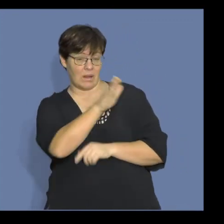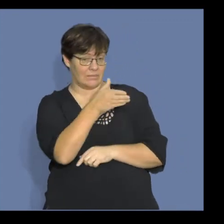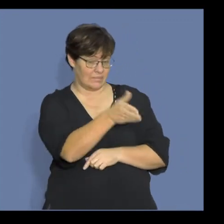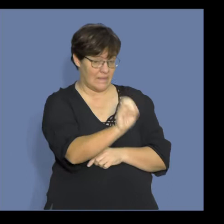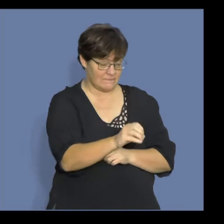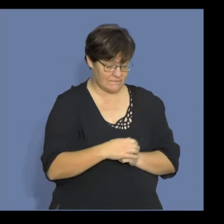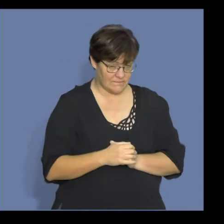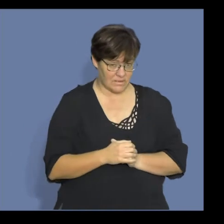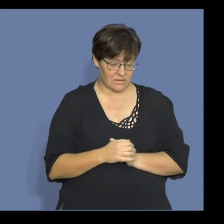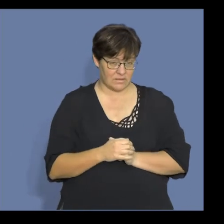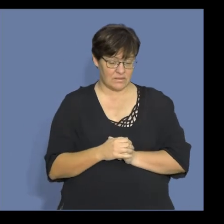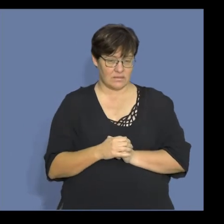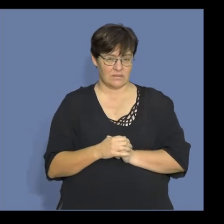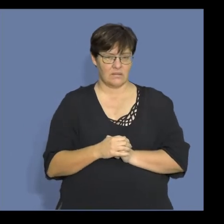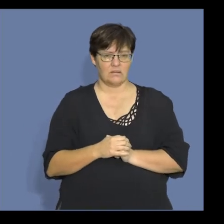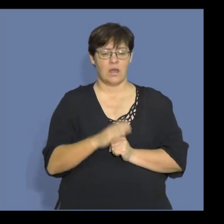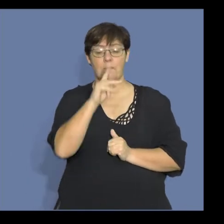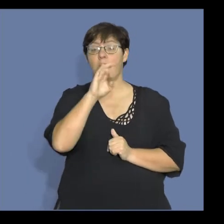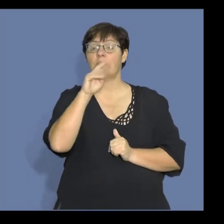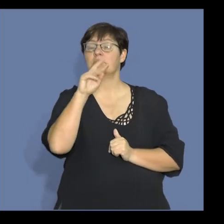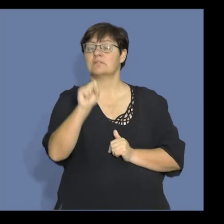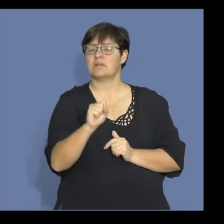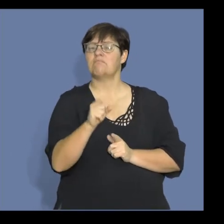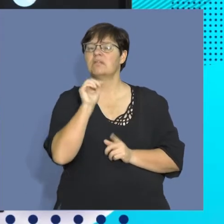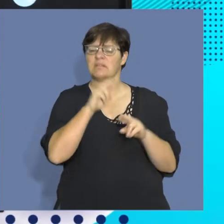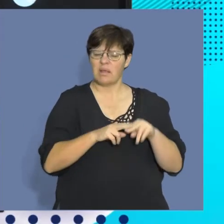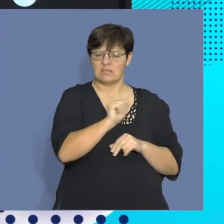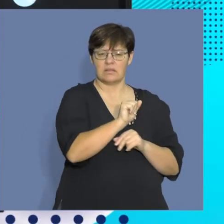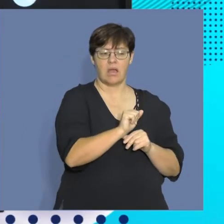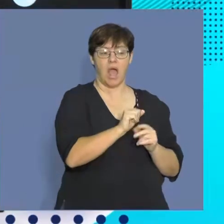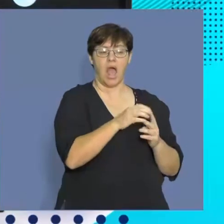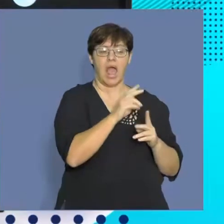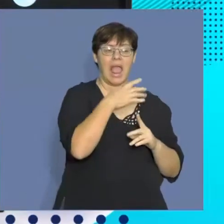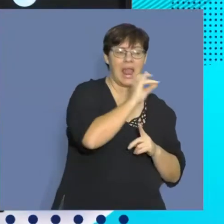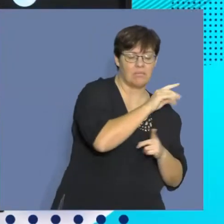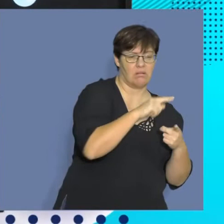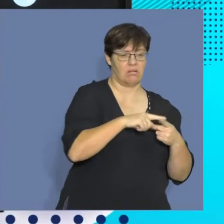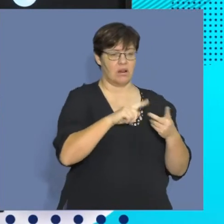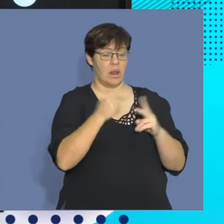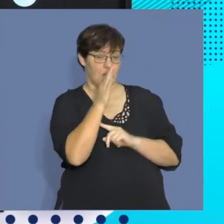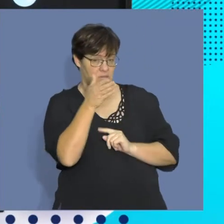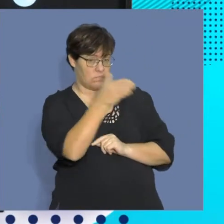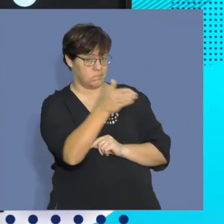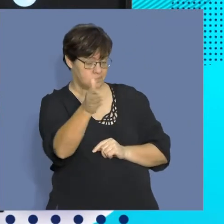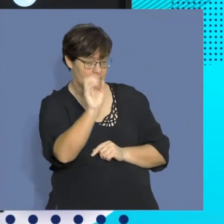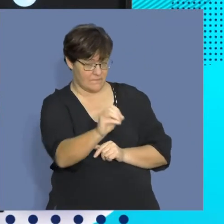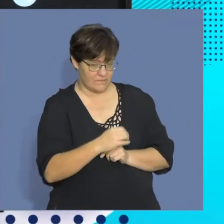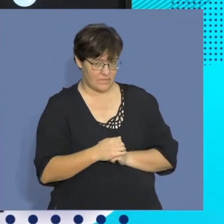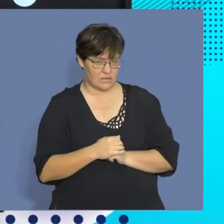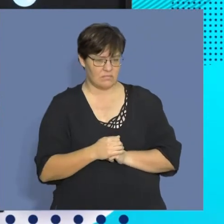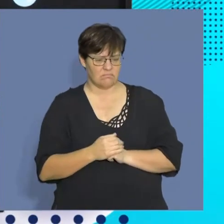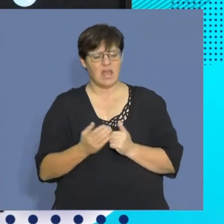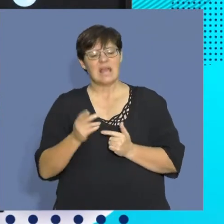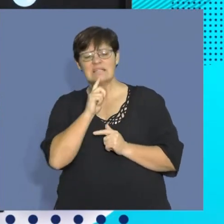plant species. As I mentioned, our biomes are characterized by the unique plants and animals that we found. The expectation from